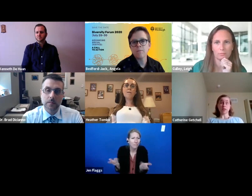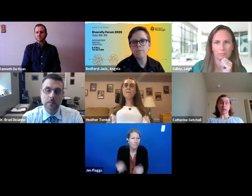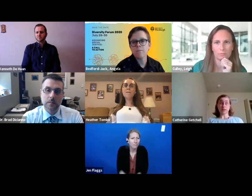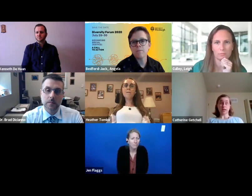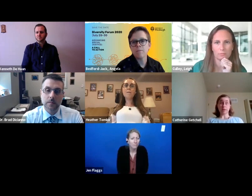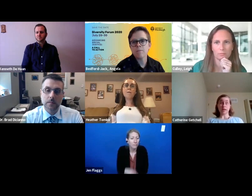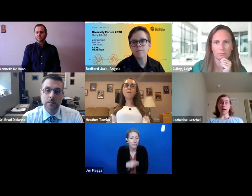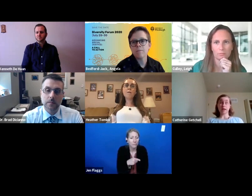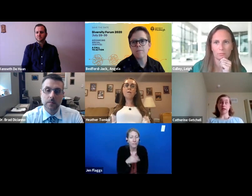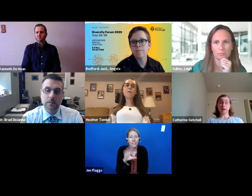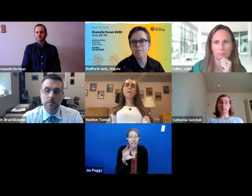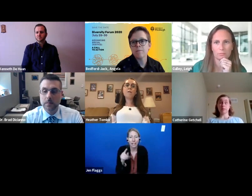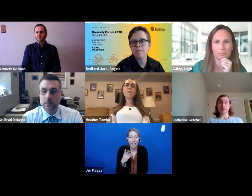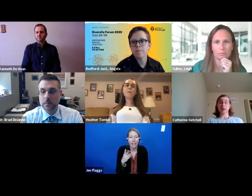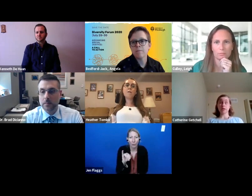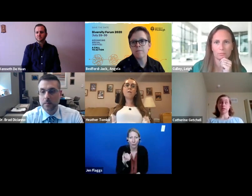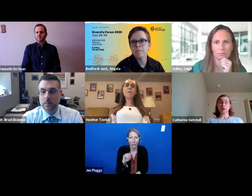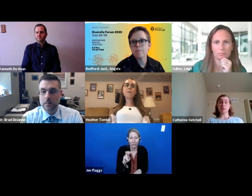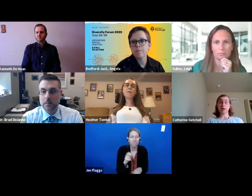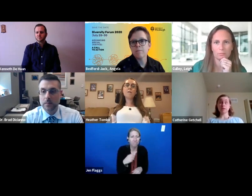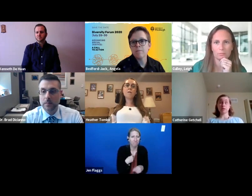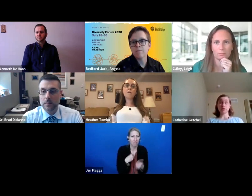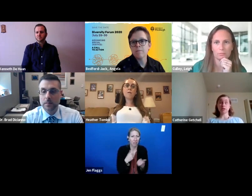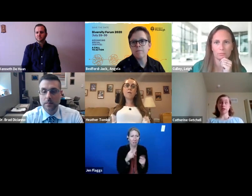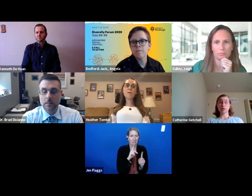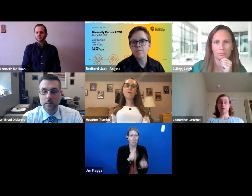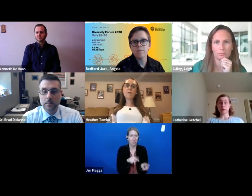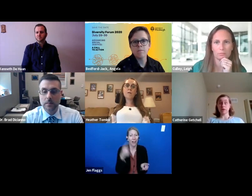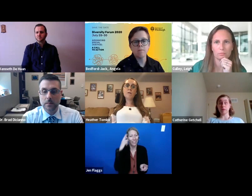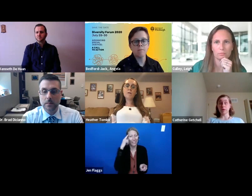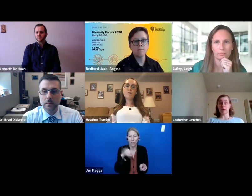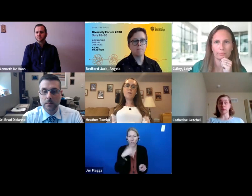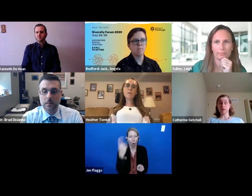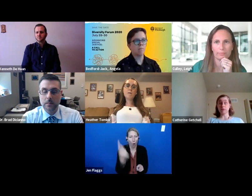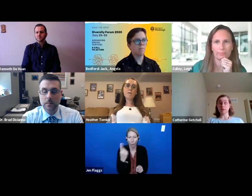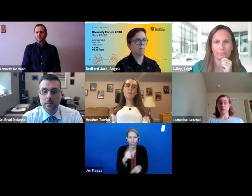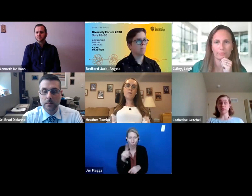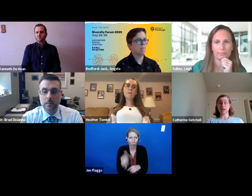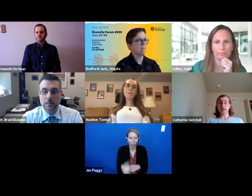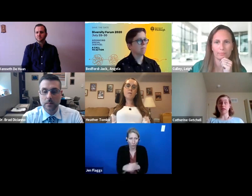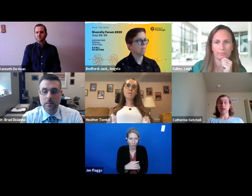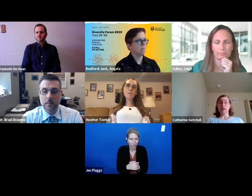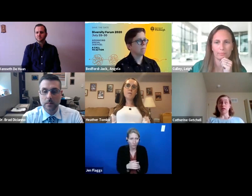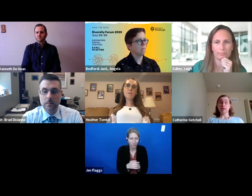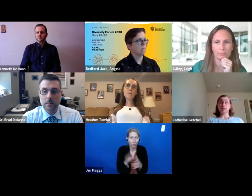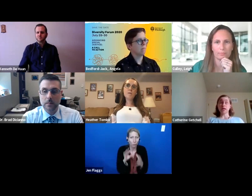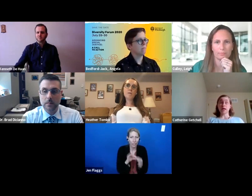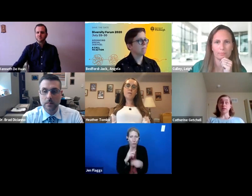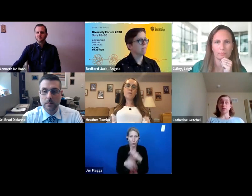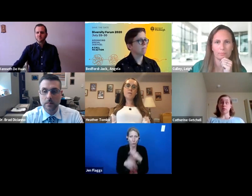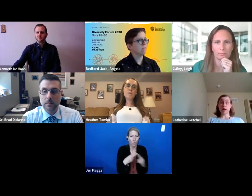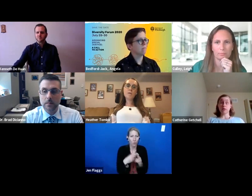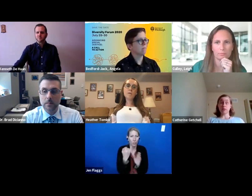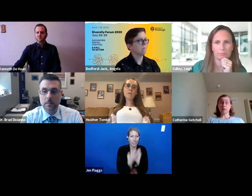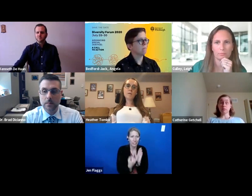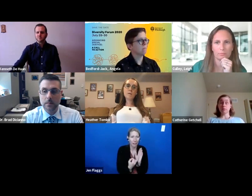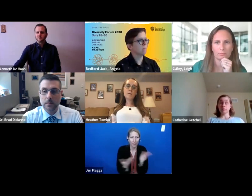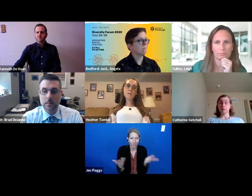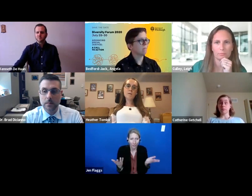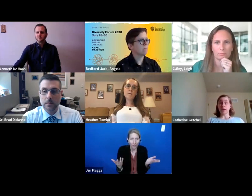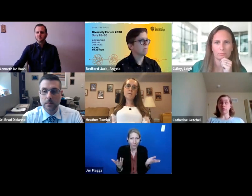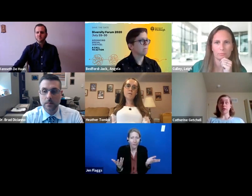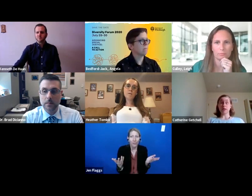This is Catherine. I'll take a stab at that. I think that's always the question with regard to universal design, is that